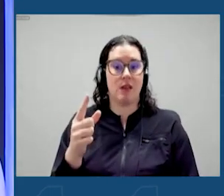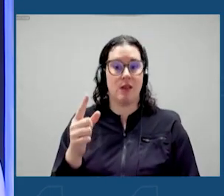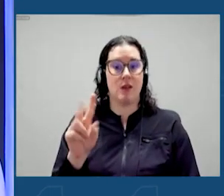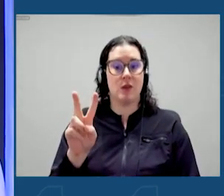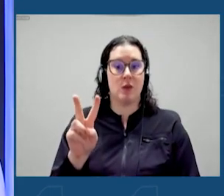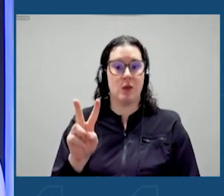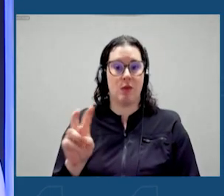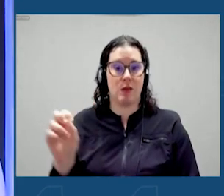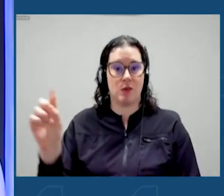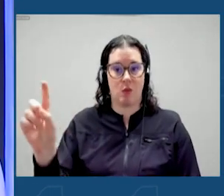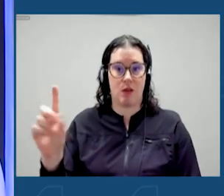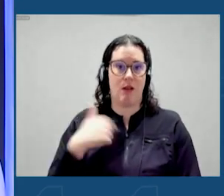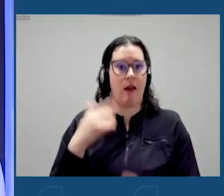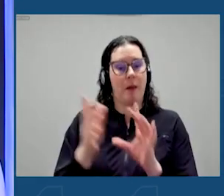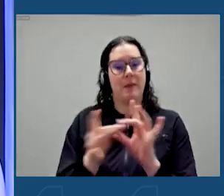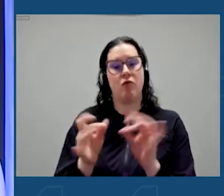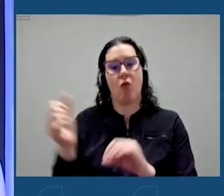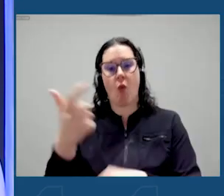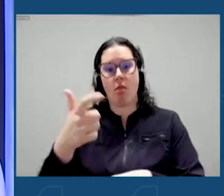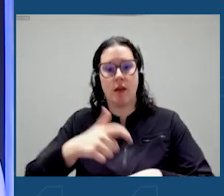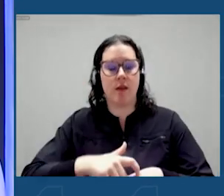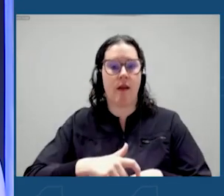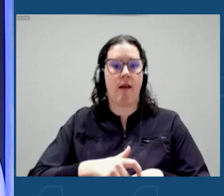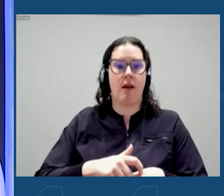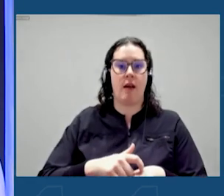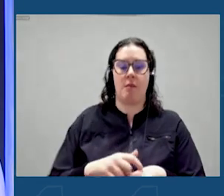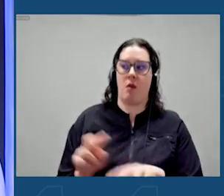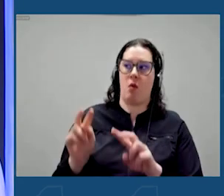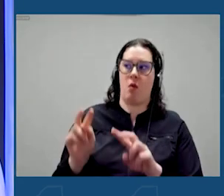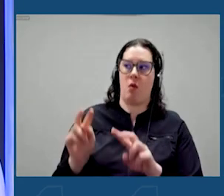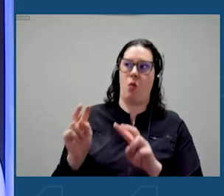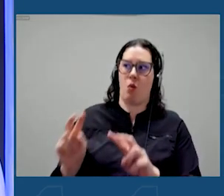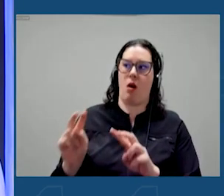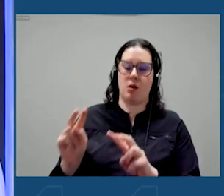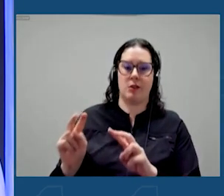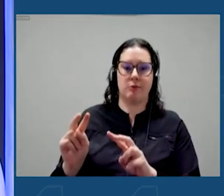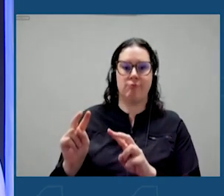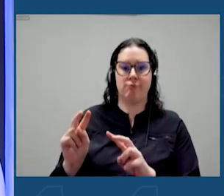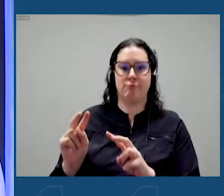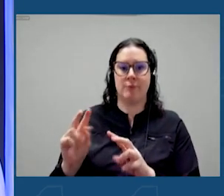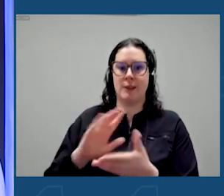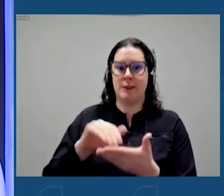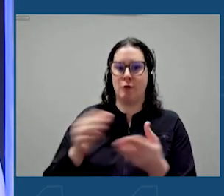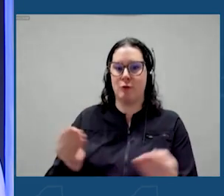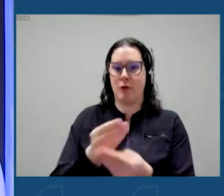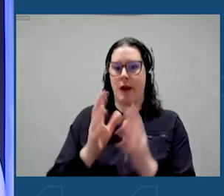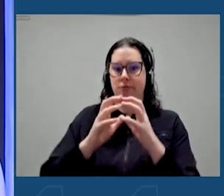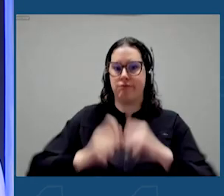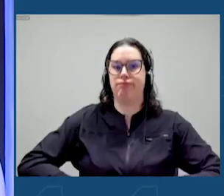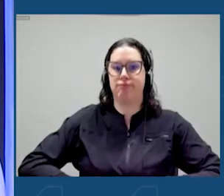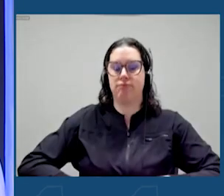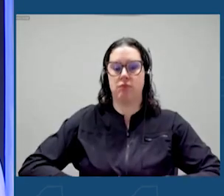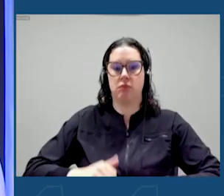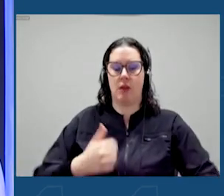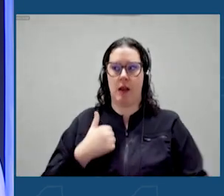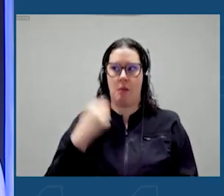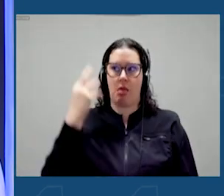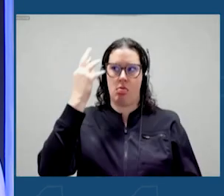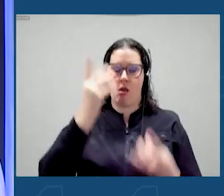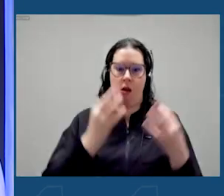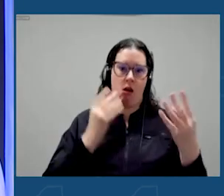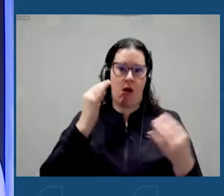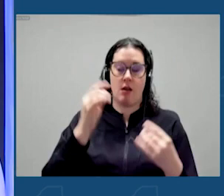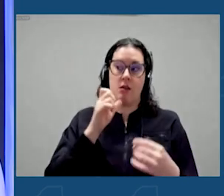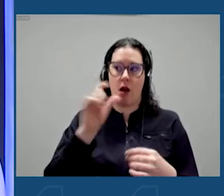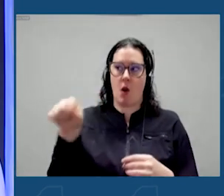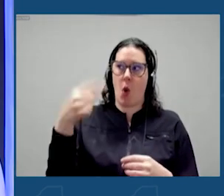and I talk about this all the time, watching our center of trade collapse. And there was a question mark that lingered over not only the city, but